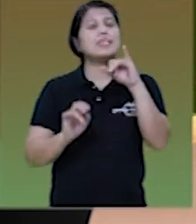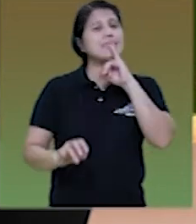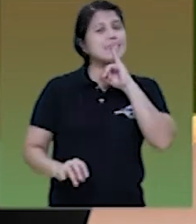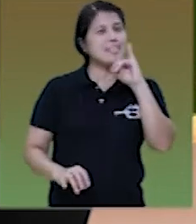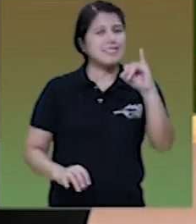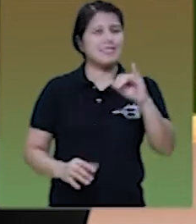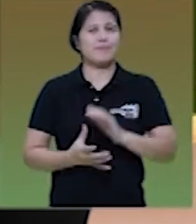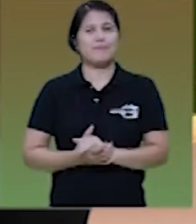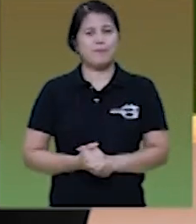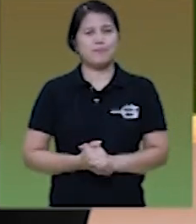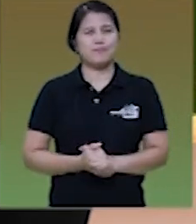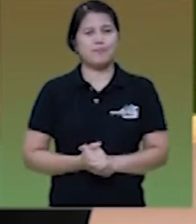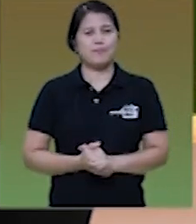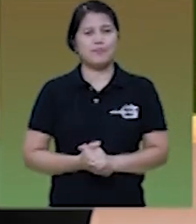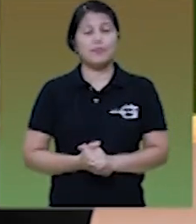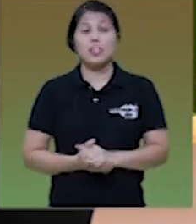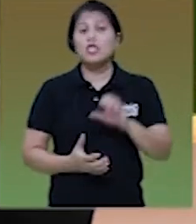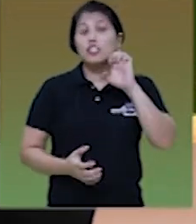is.